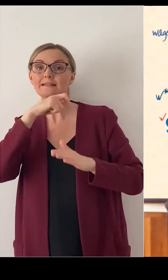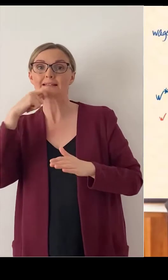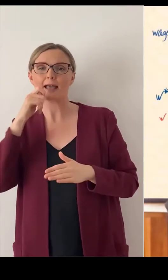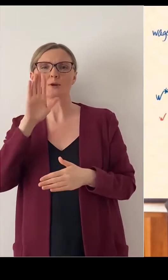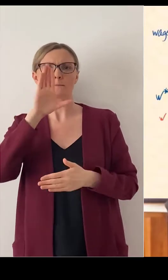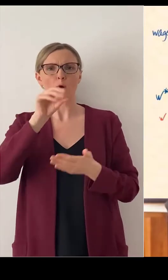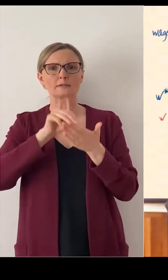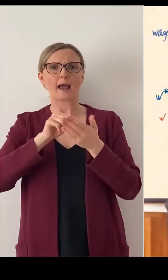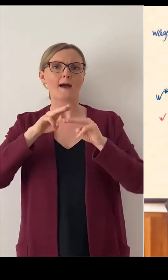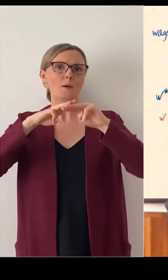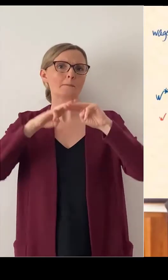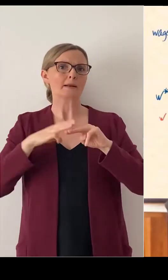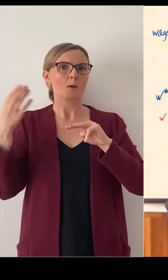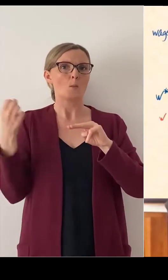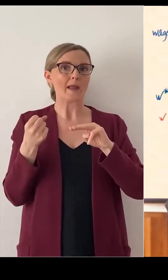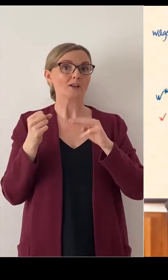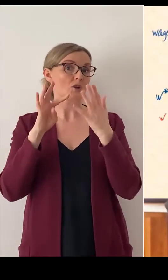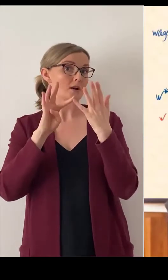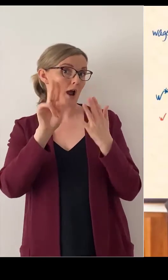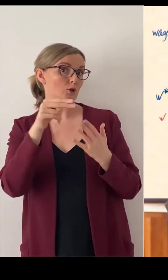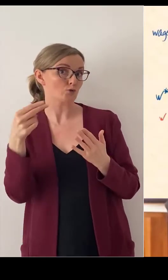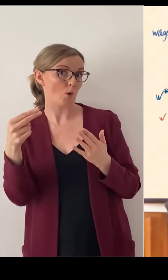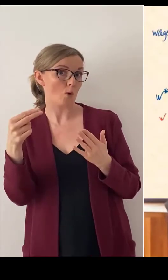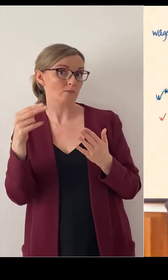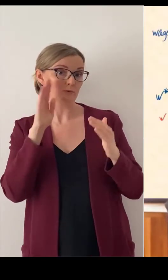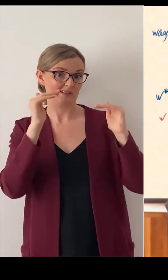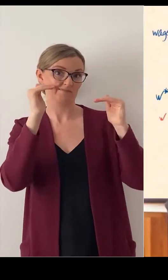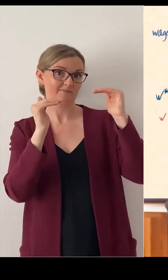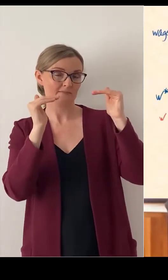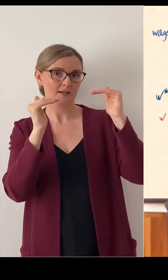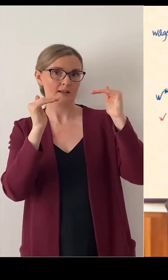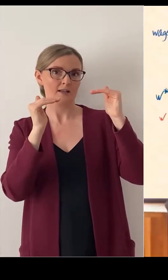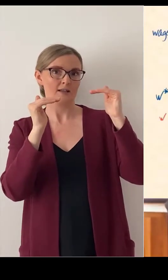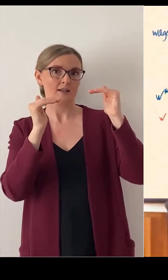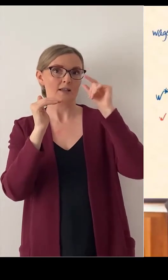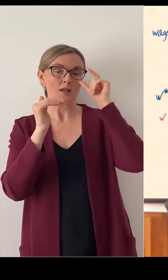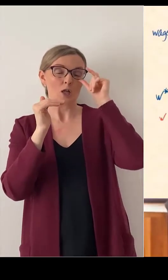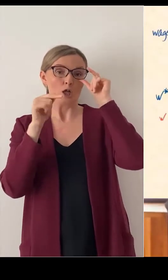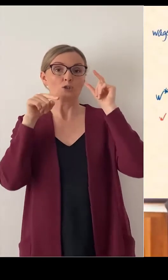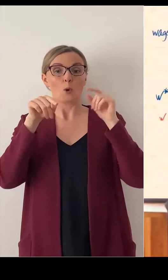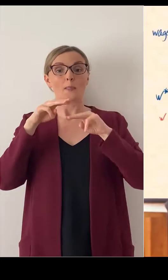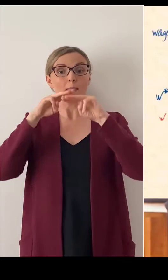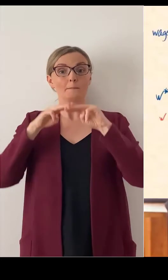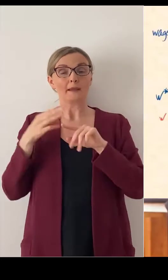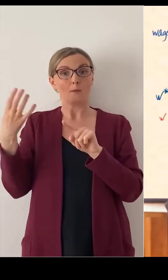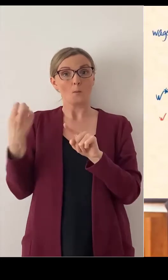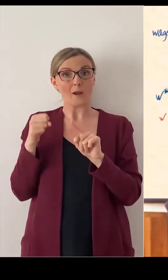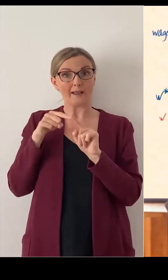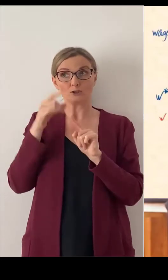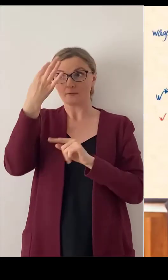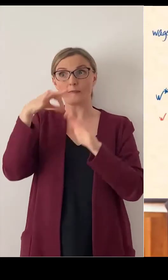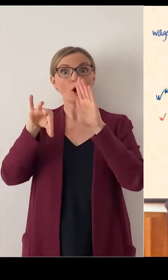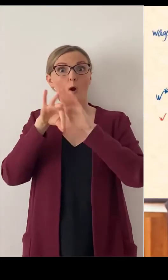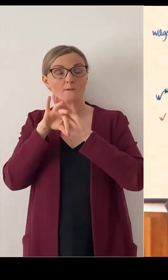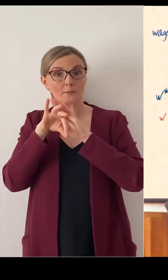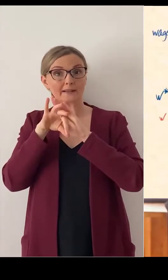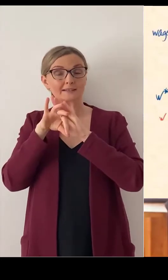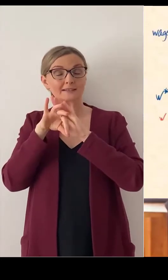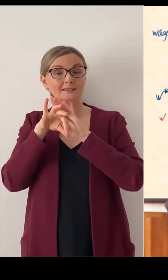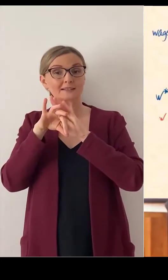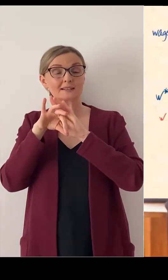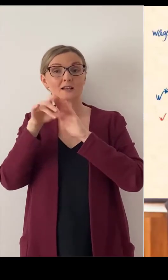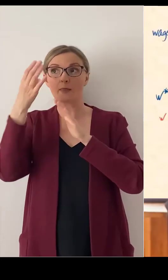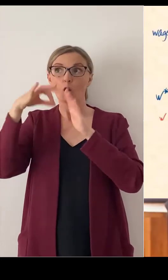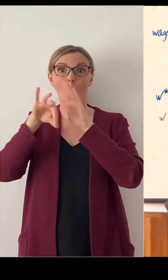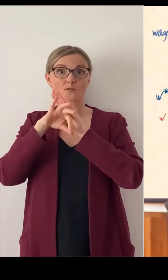of 9 euro. In that case, that minimum wage that the government imposed is